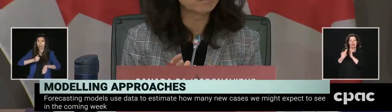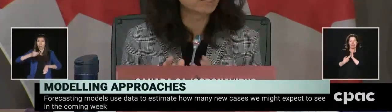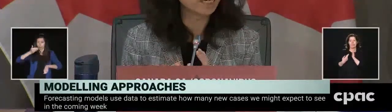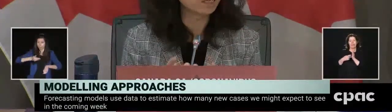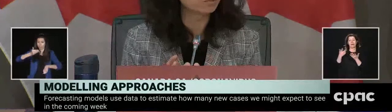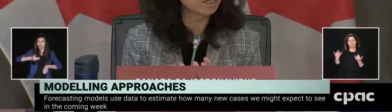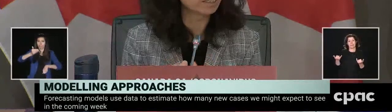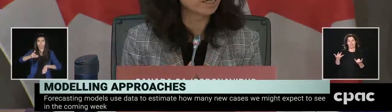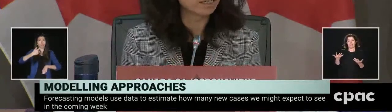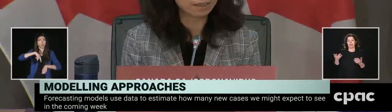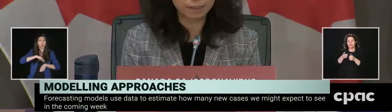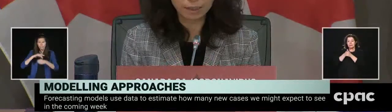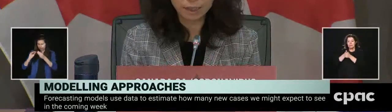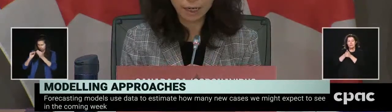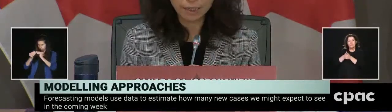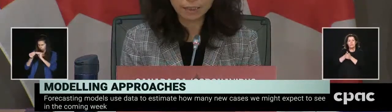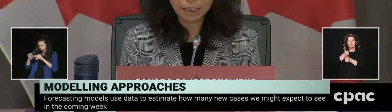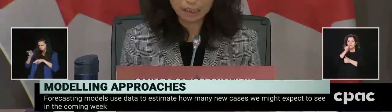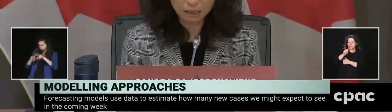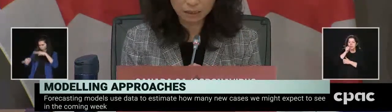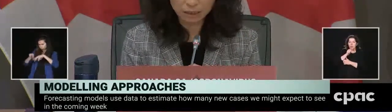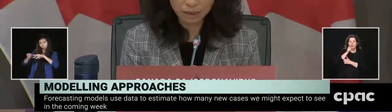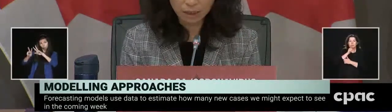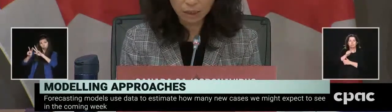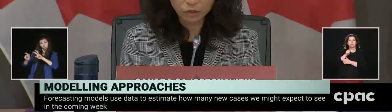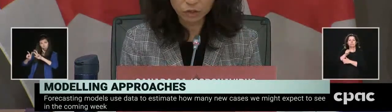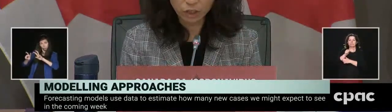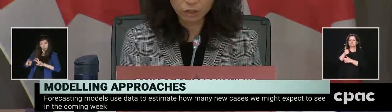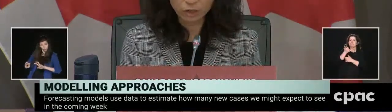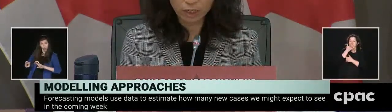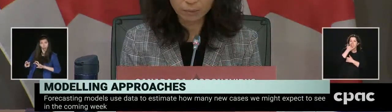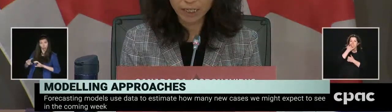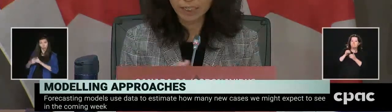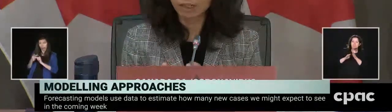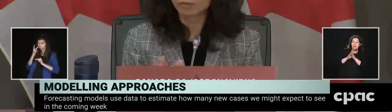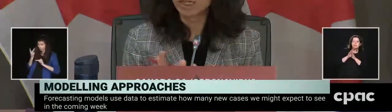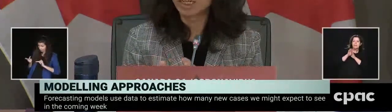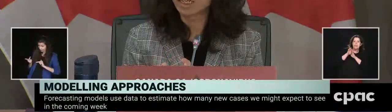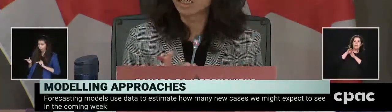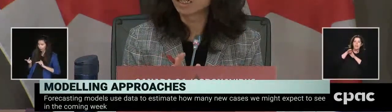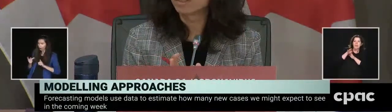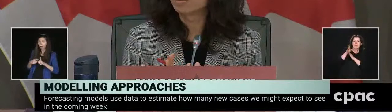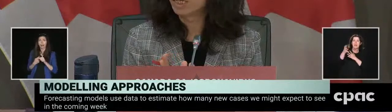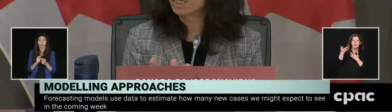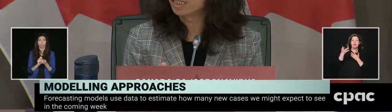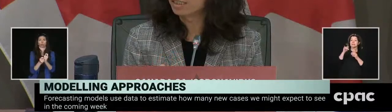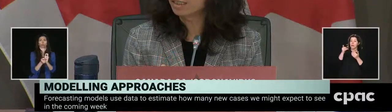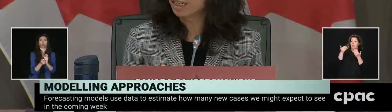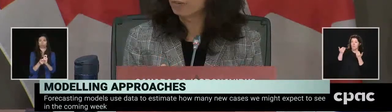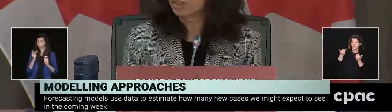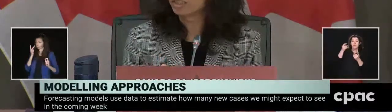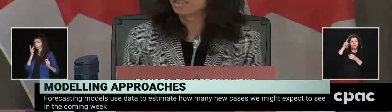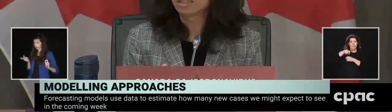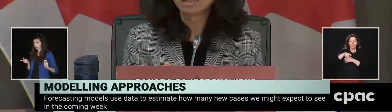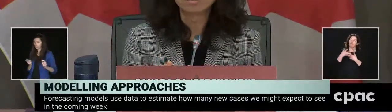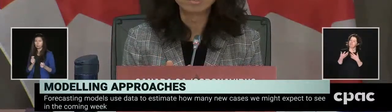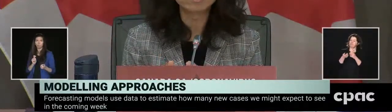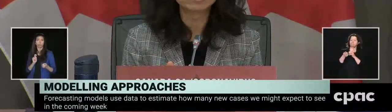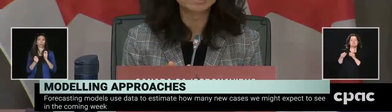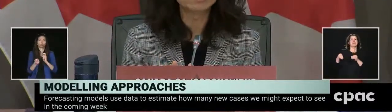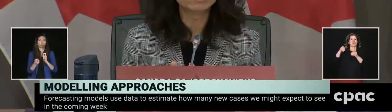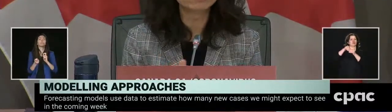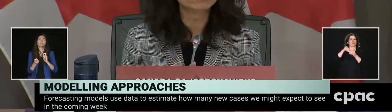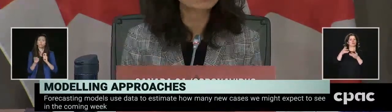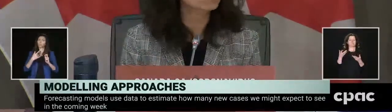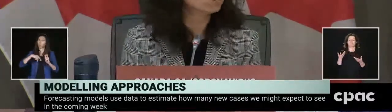we can recalibrate as needed. So depending on where that curve is bending downwards,